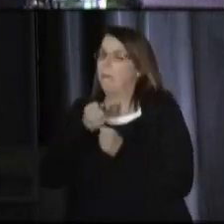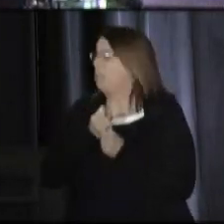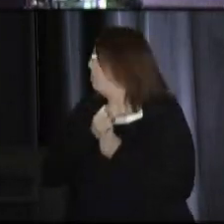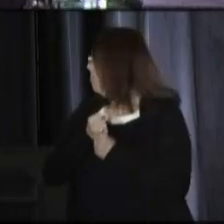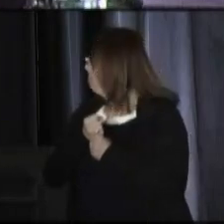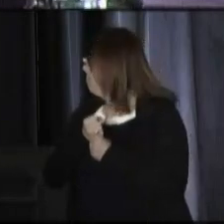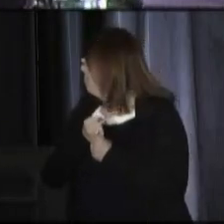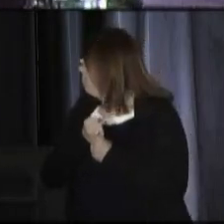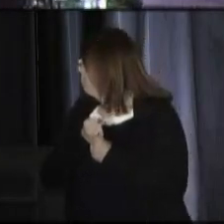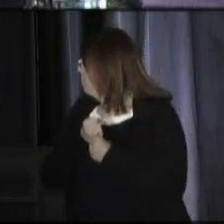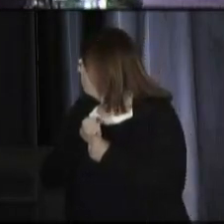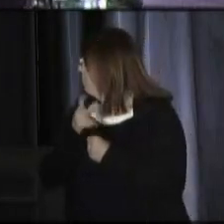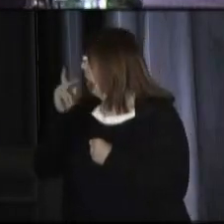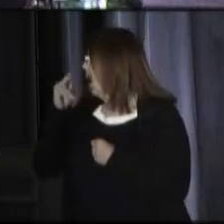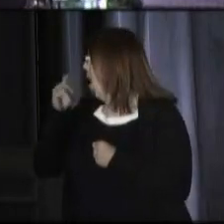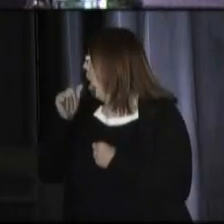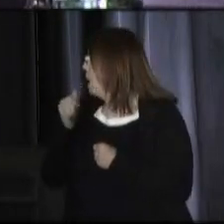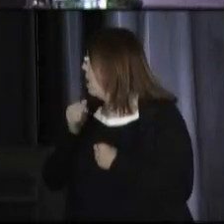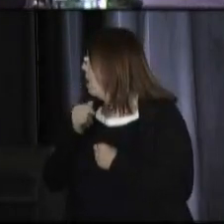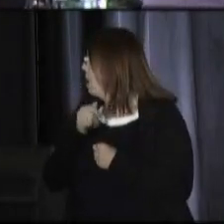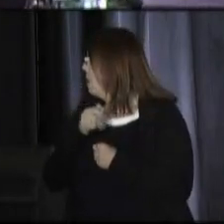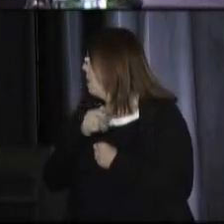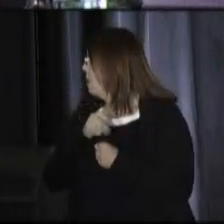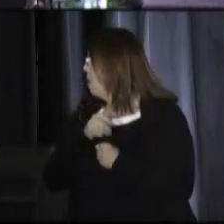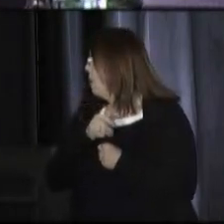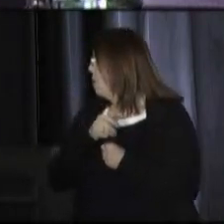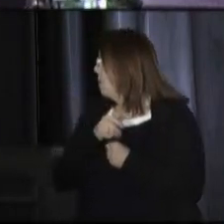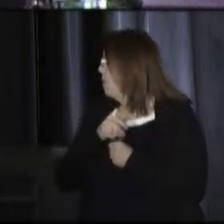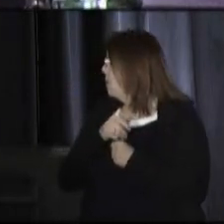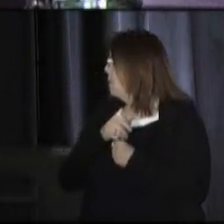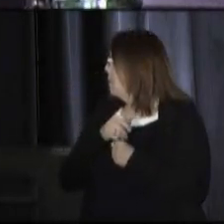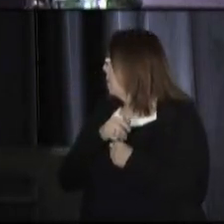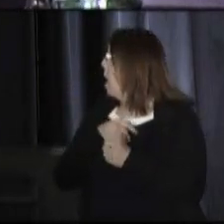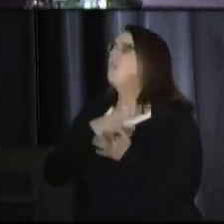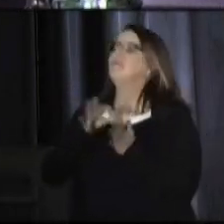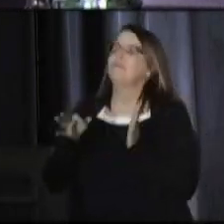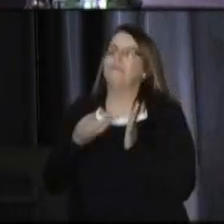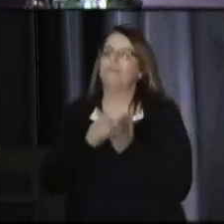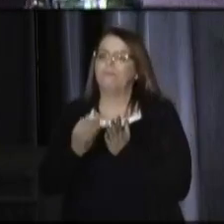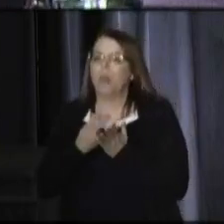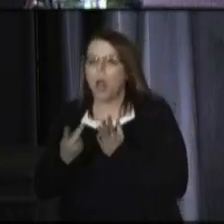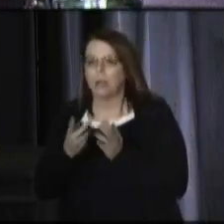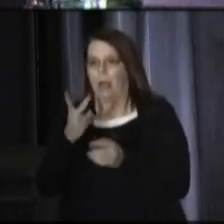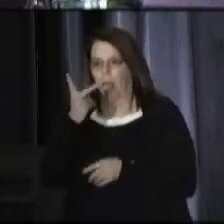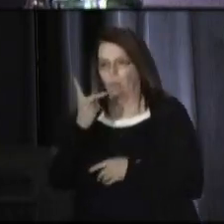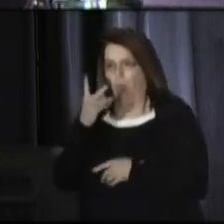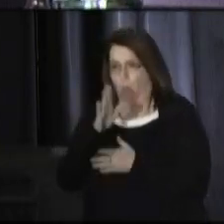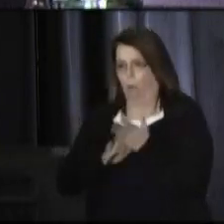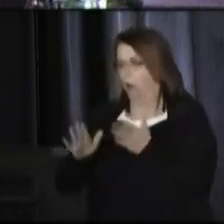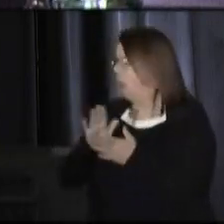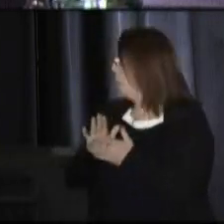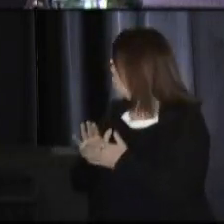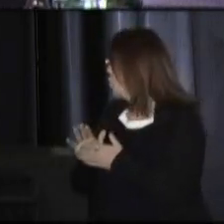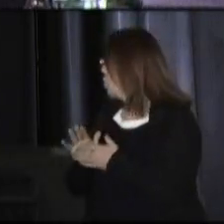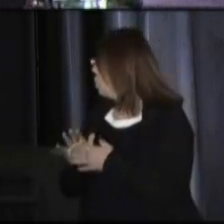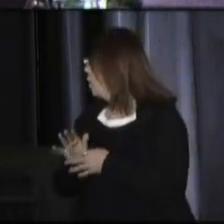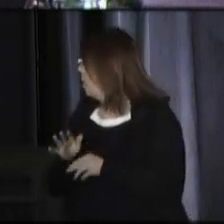stuff. Yeah, I think it's amazing to be able to trace all these convergences, right? Kind of our literary